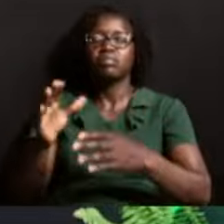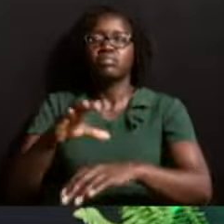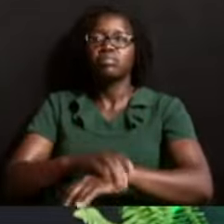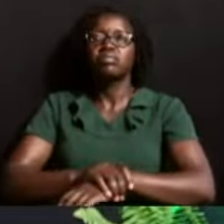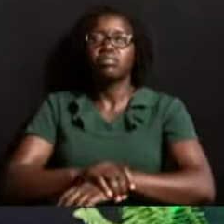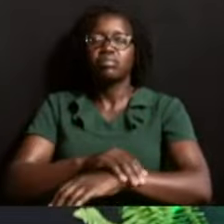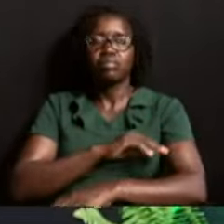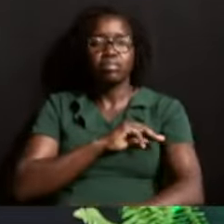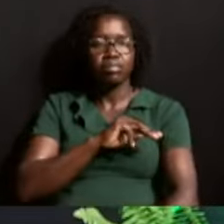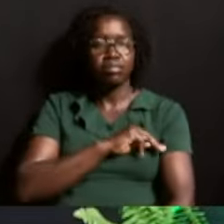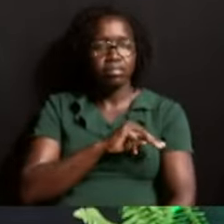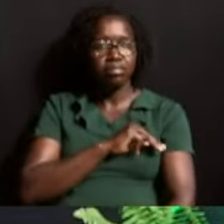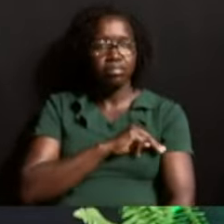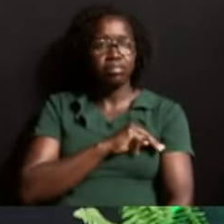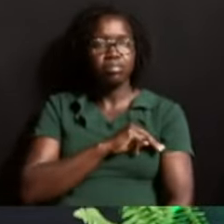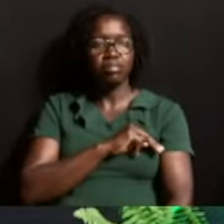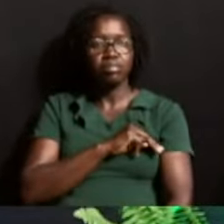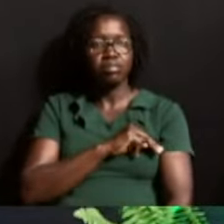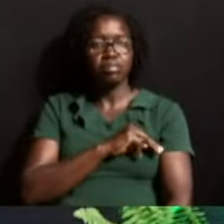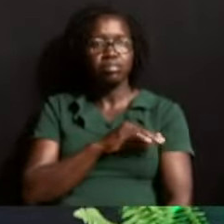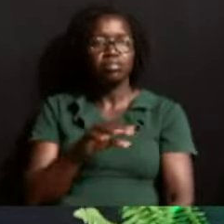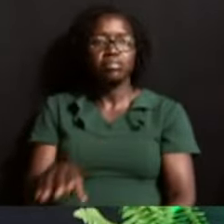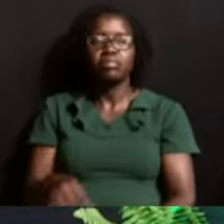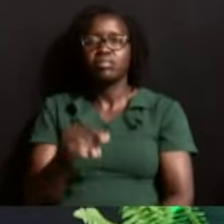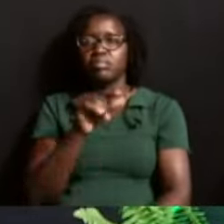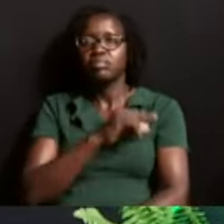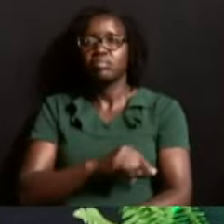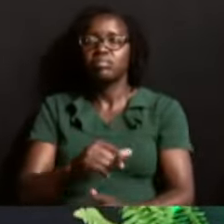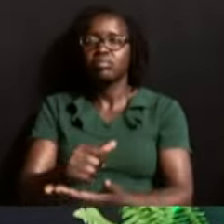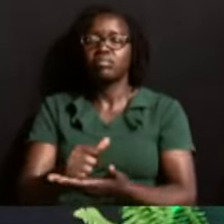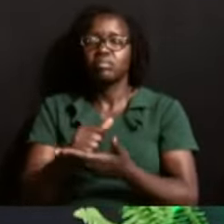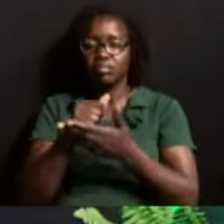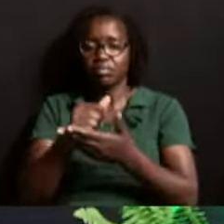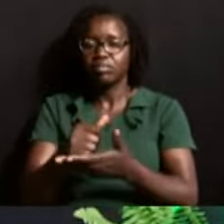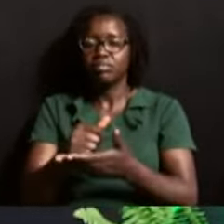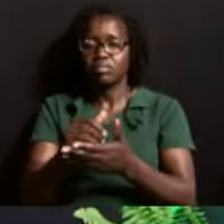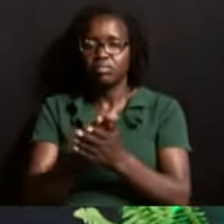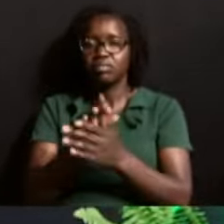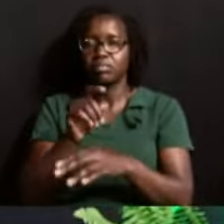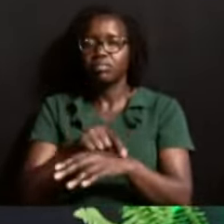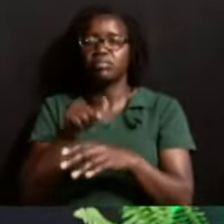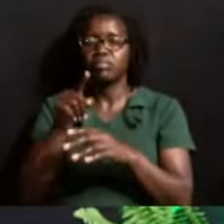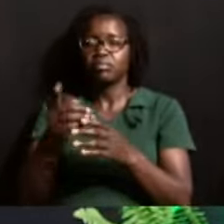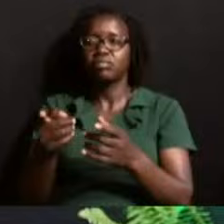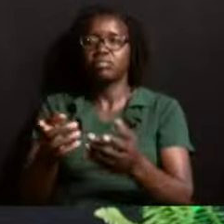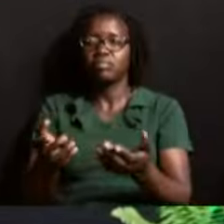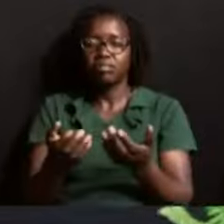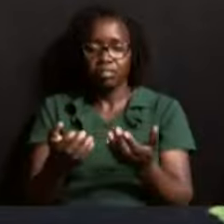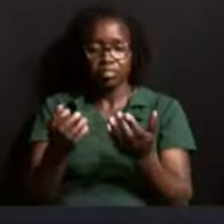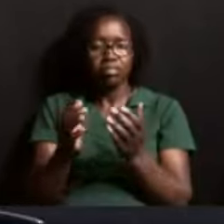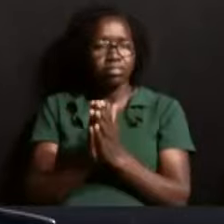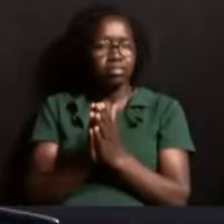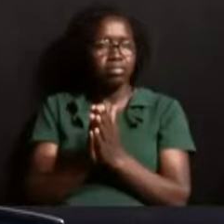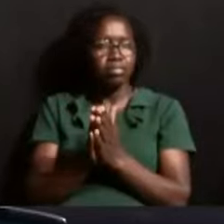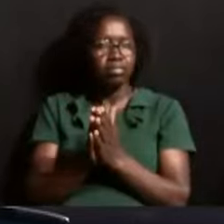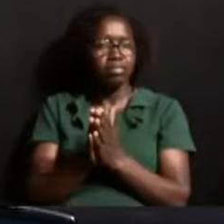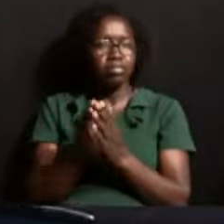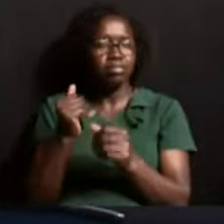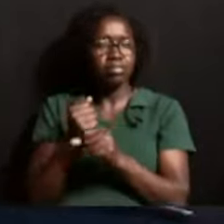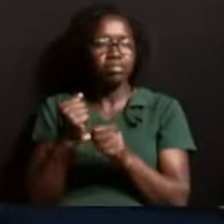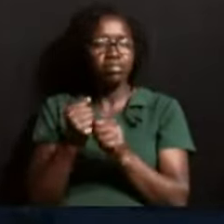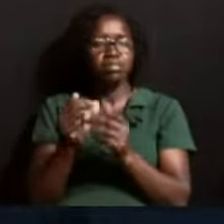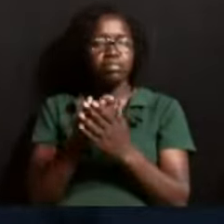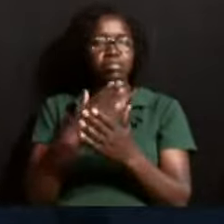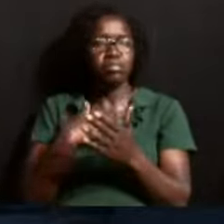obtain mercy and find grace to help in time of need. We are dealing with somebody